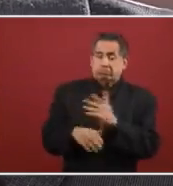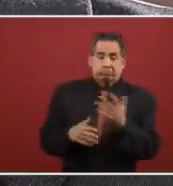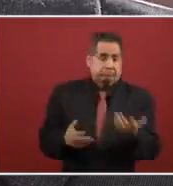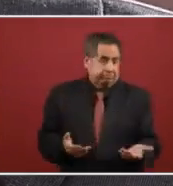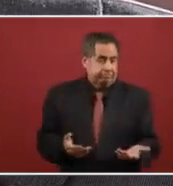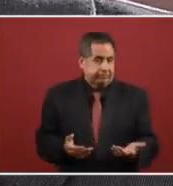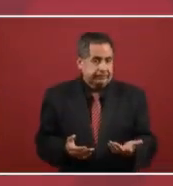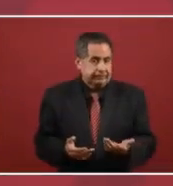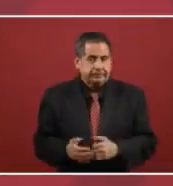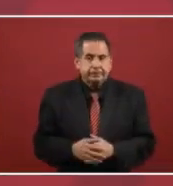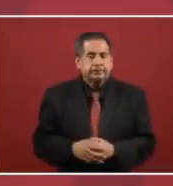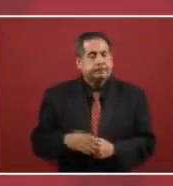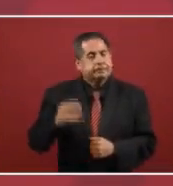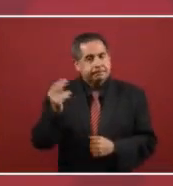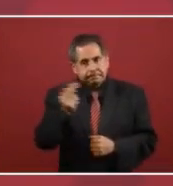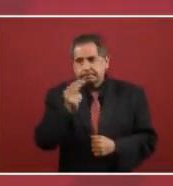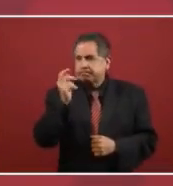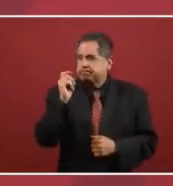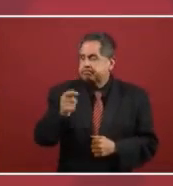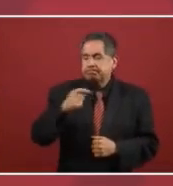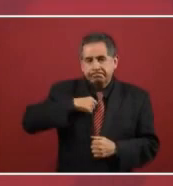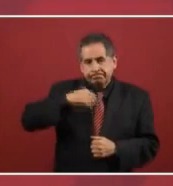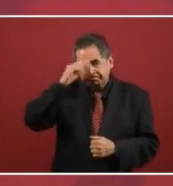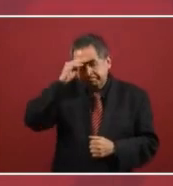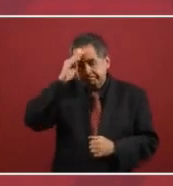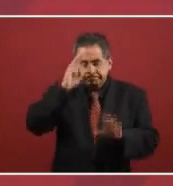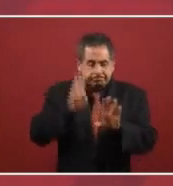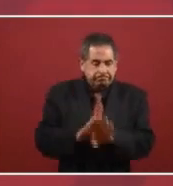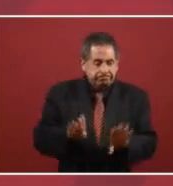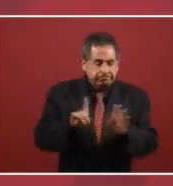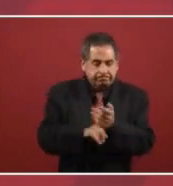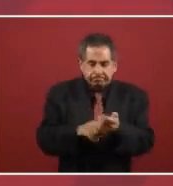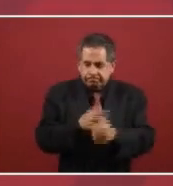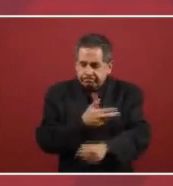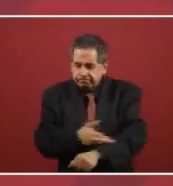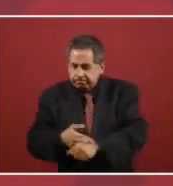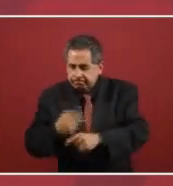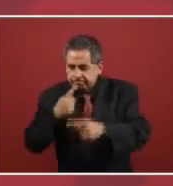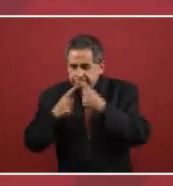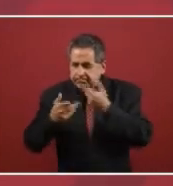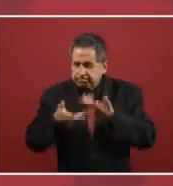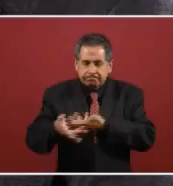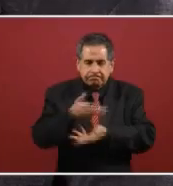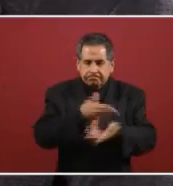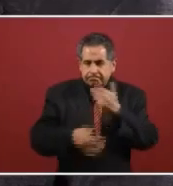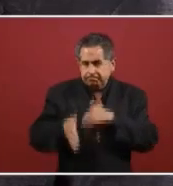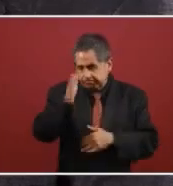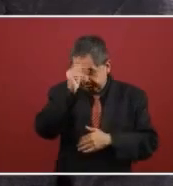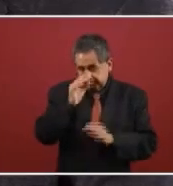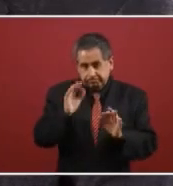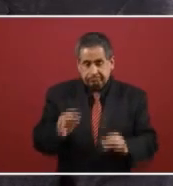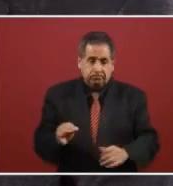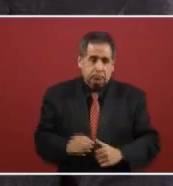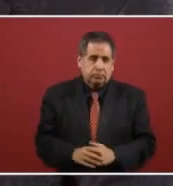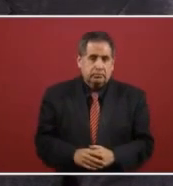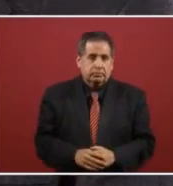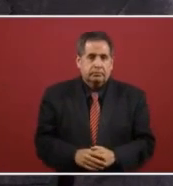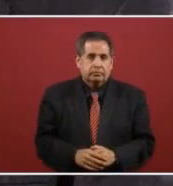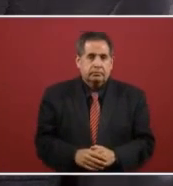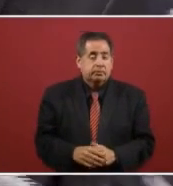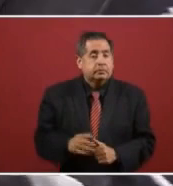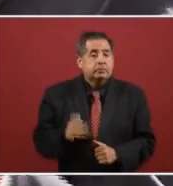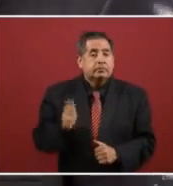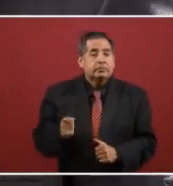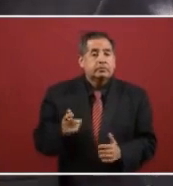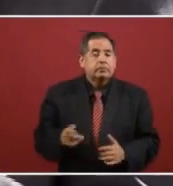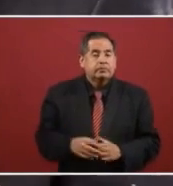Se tiene economy. que buscar el arreglo, la conciliación. And we need to look for the agreement and Porque reconciliation.